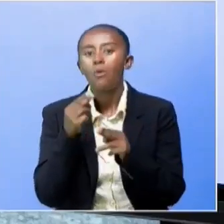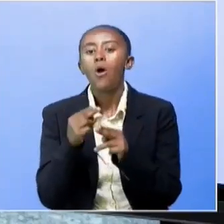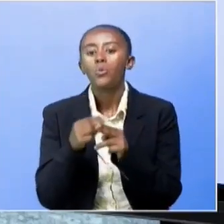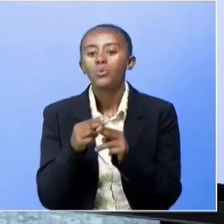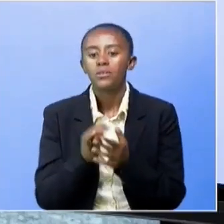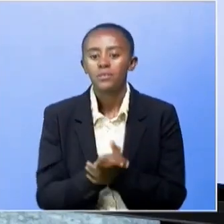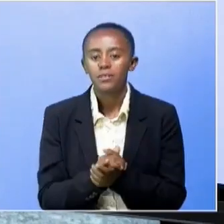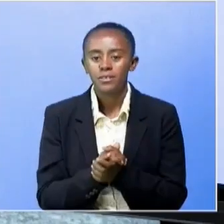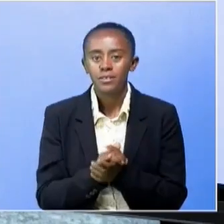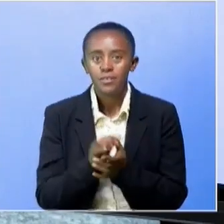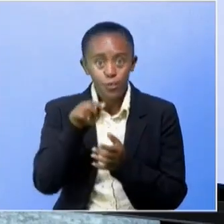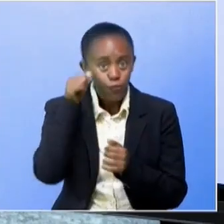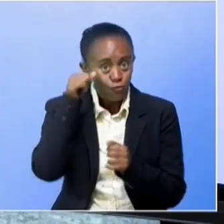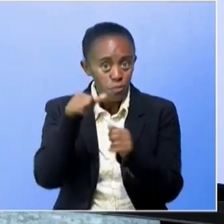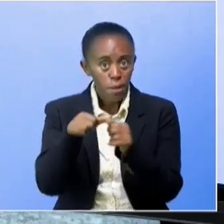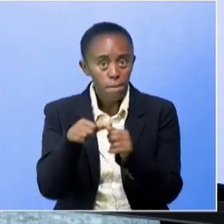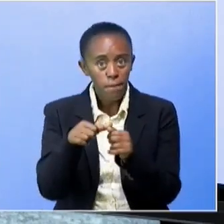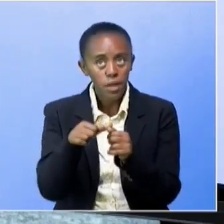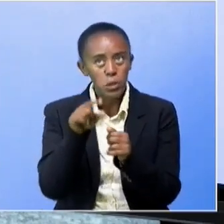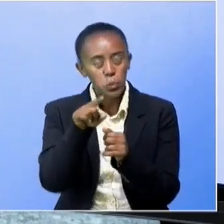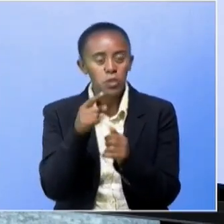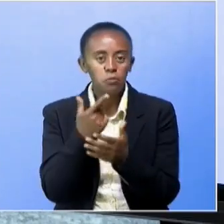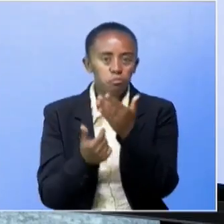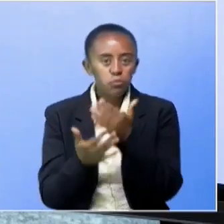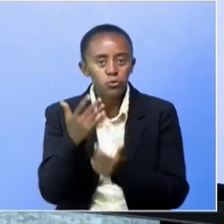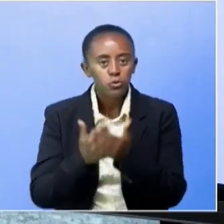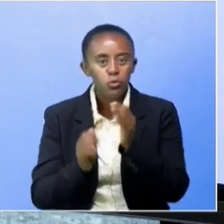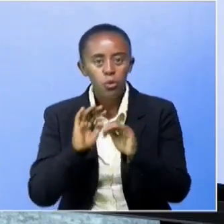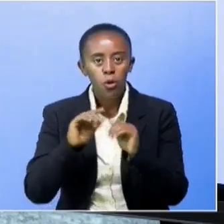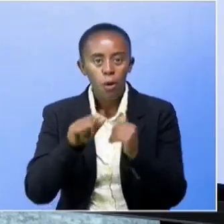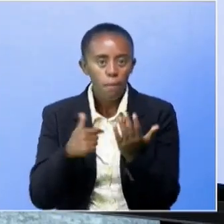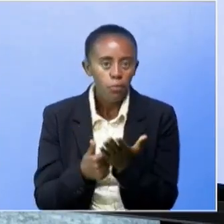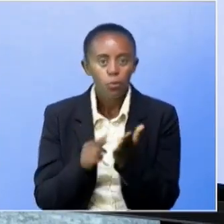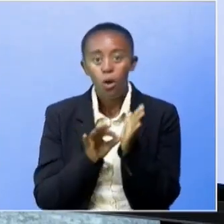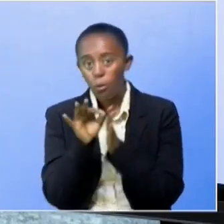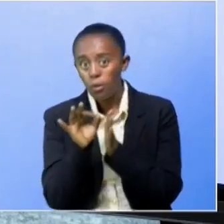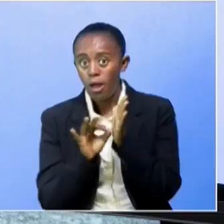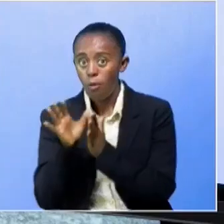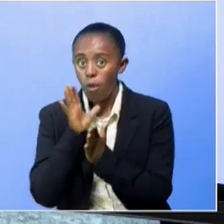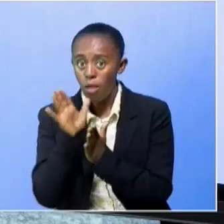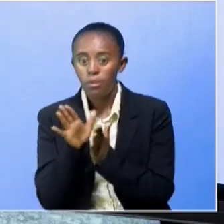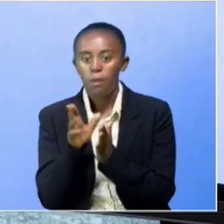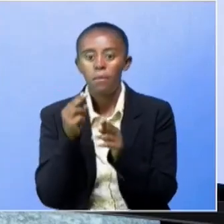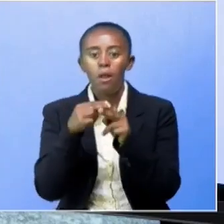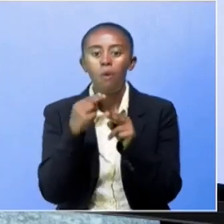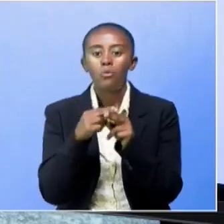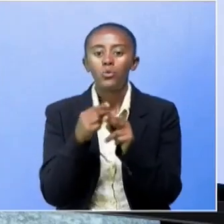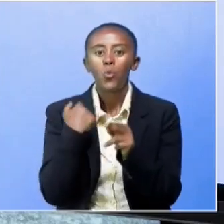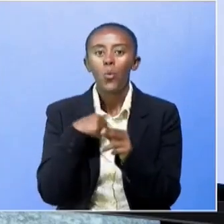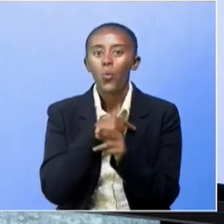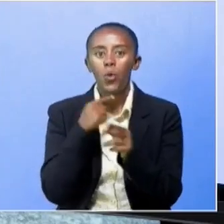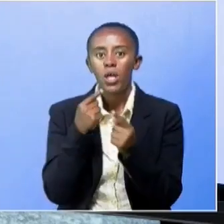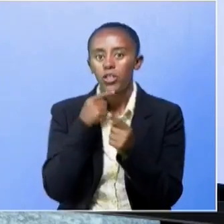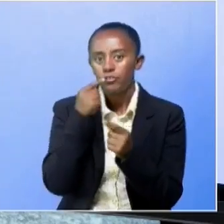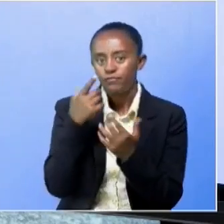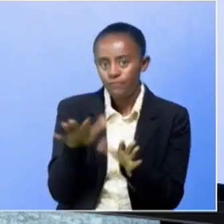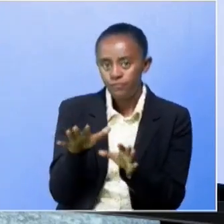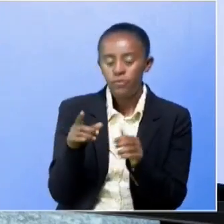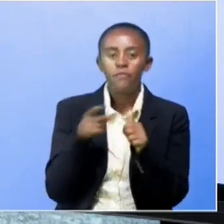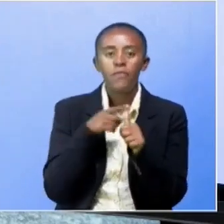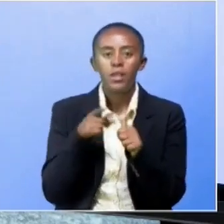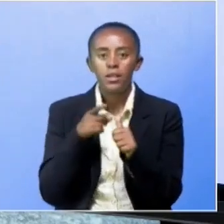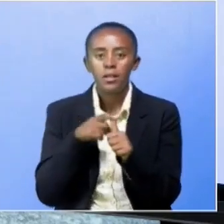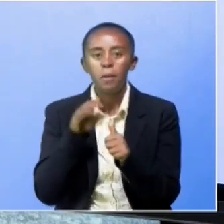nouns? If you remember, when we were talking about countable and uncountable nouns, we said first